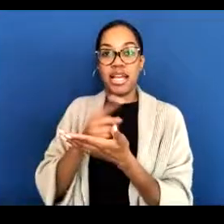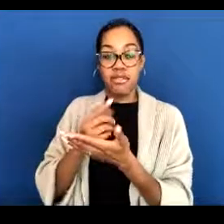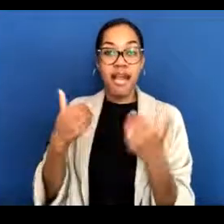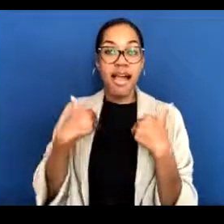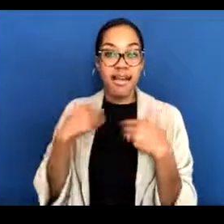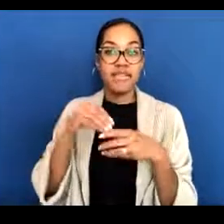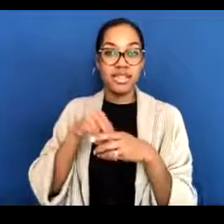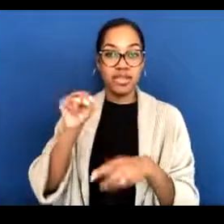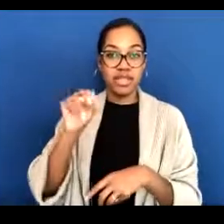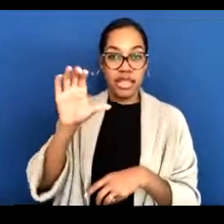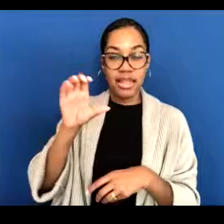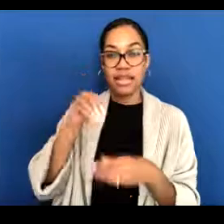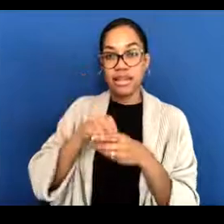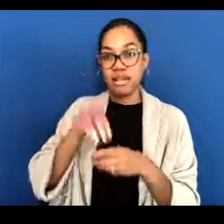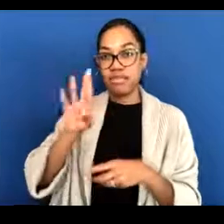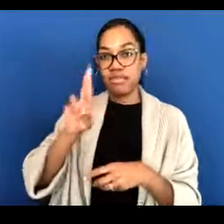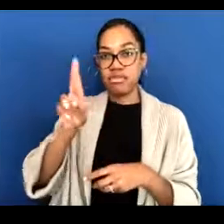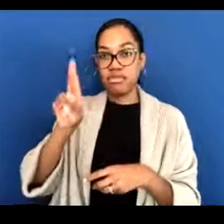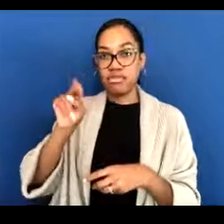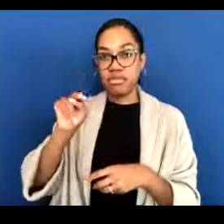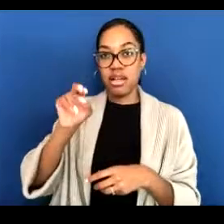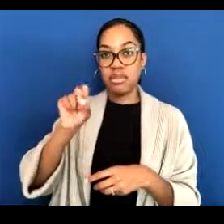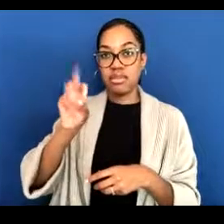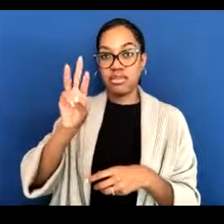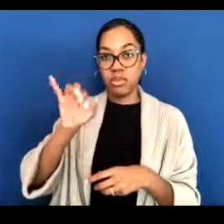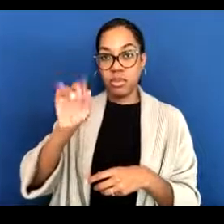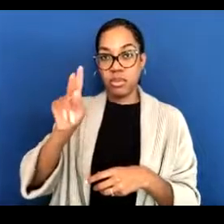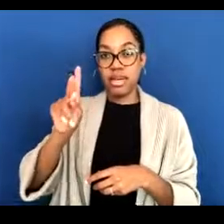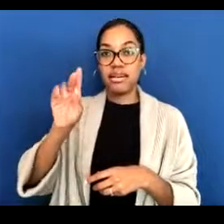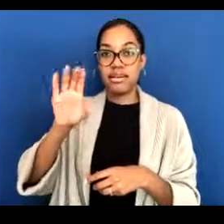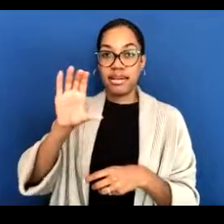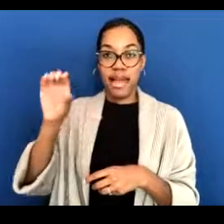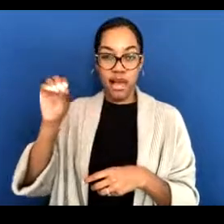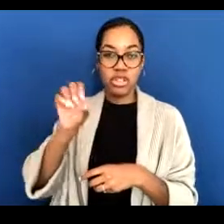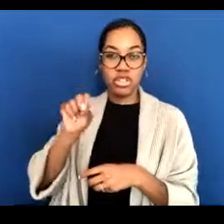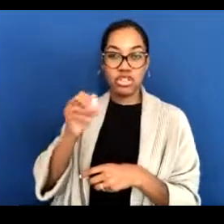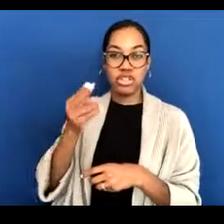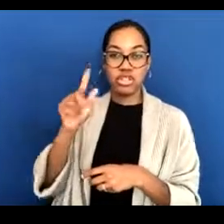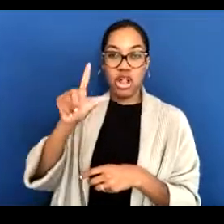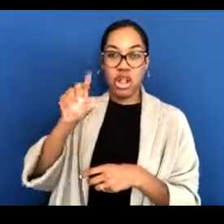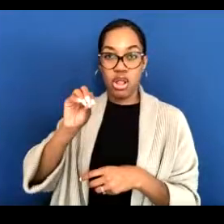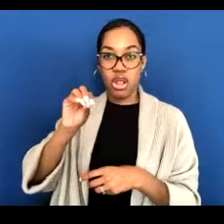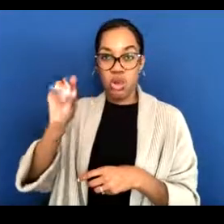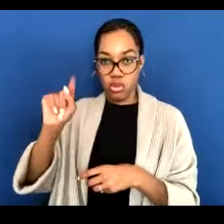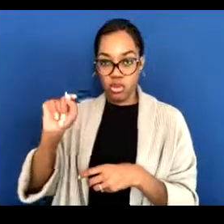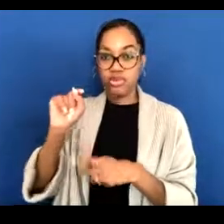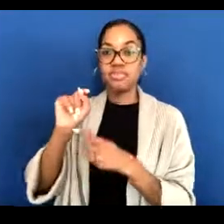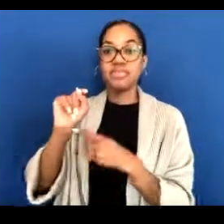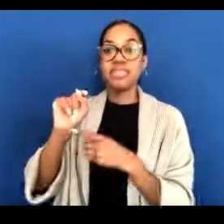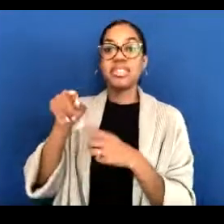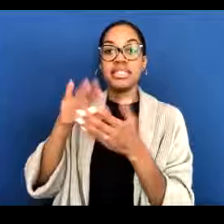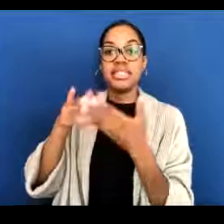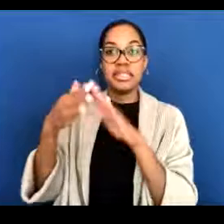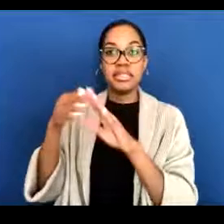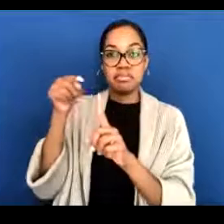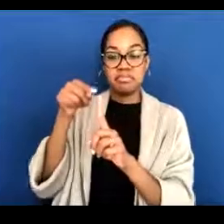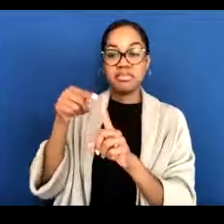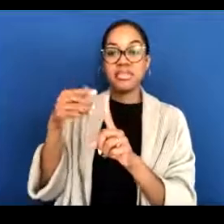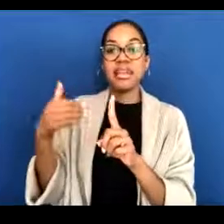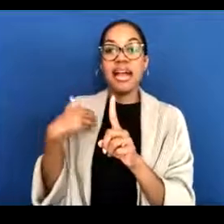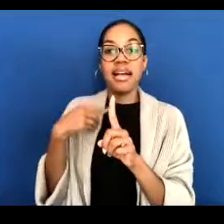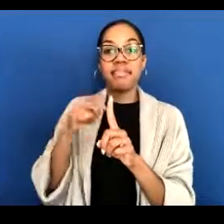that's in Brunswick County. And this is what a weather radar installation looks like. First of all, you've got this tall tower, 100 feet